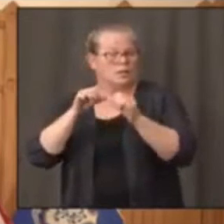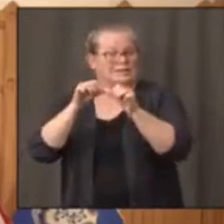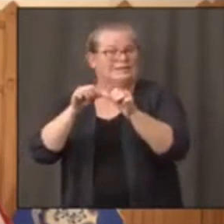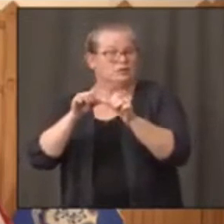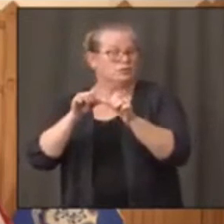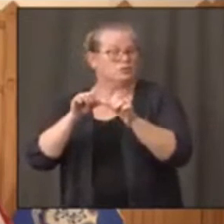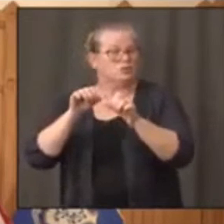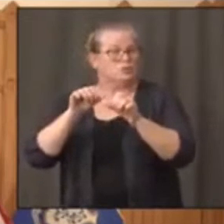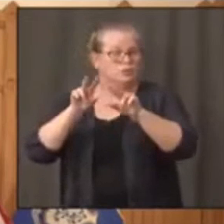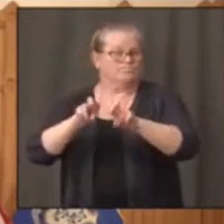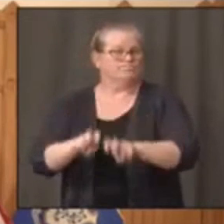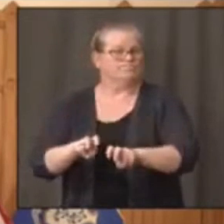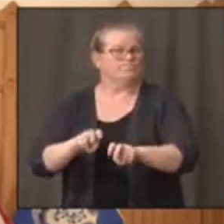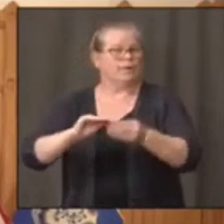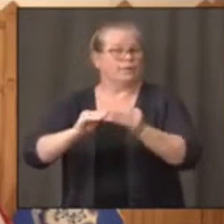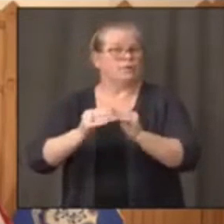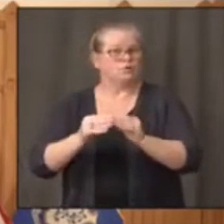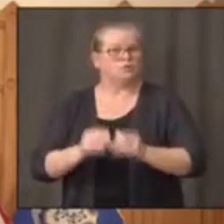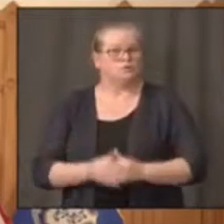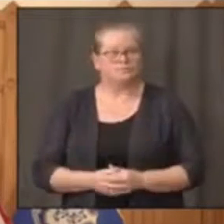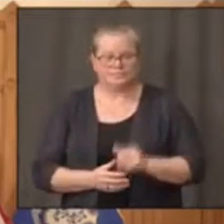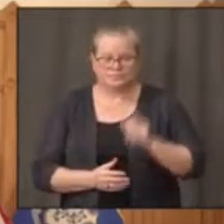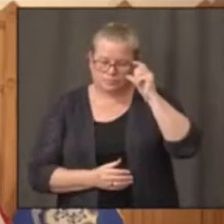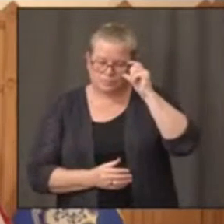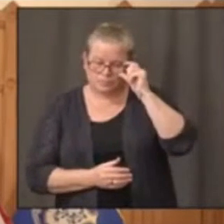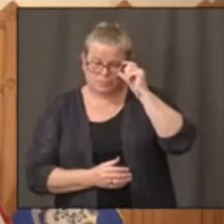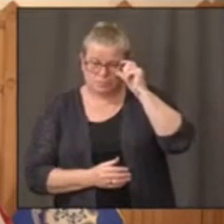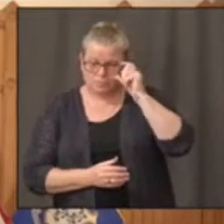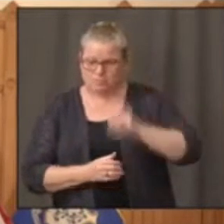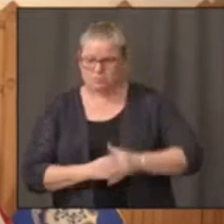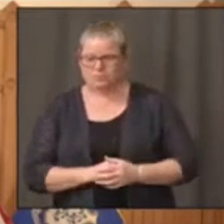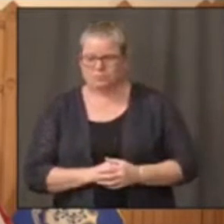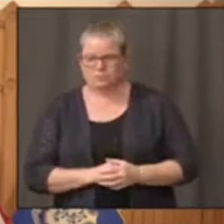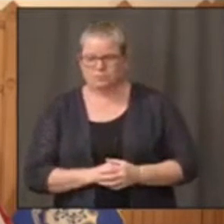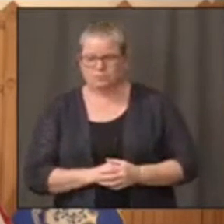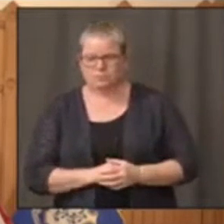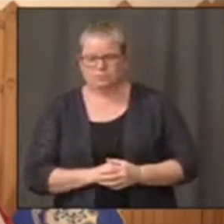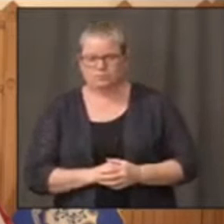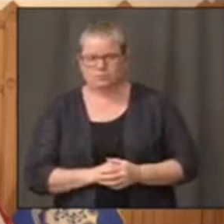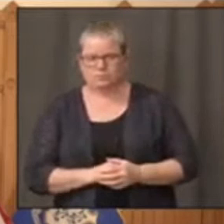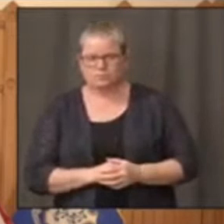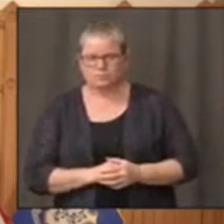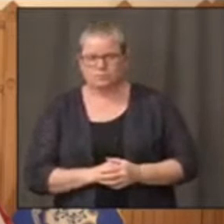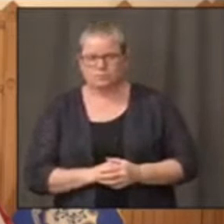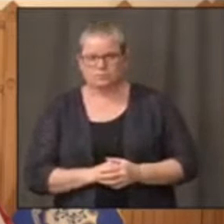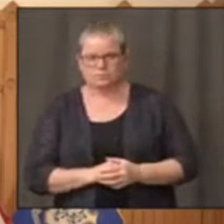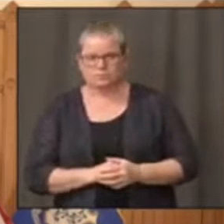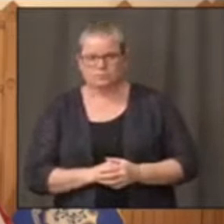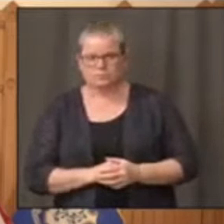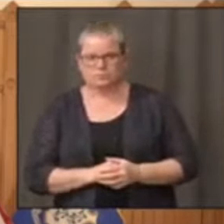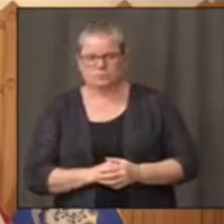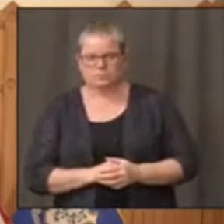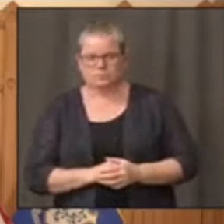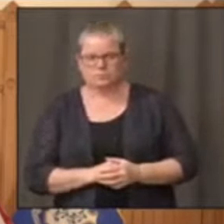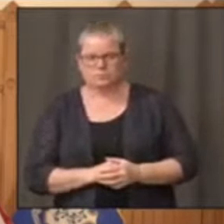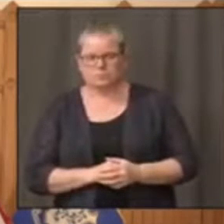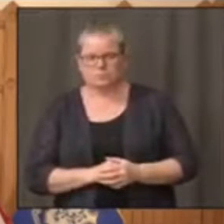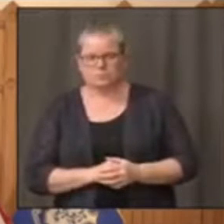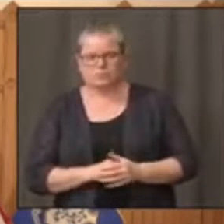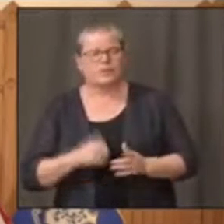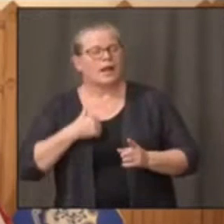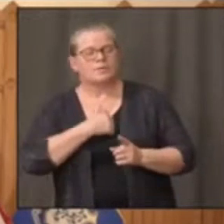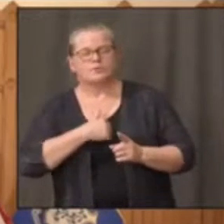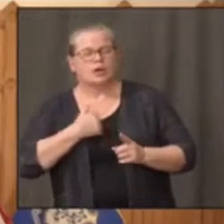to, we all have to mute our microphones after we ask our questions so we can understand you. So just can I ask you to repeat your answer on high school